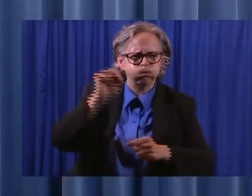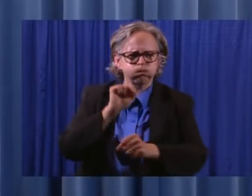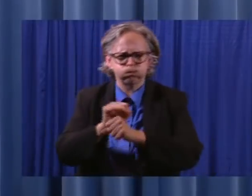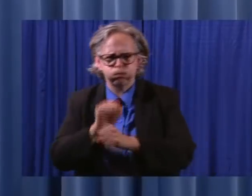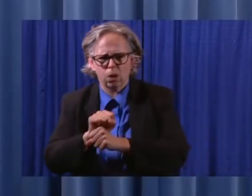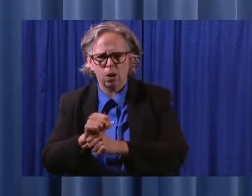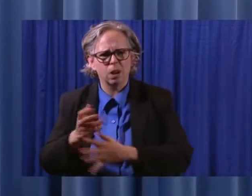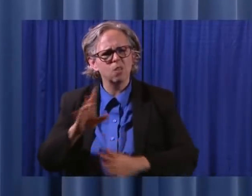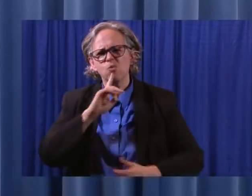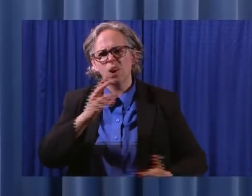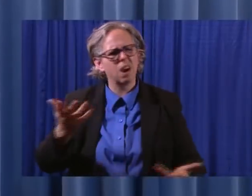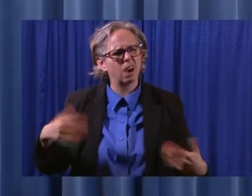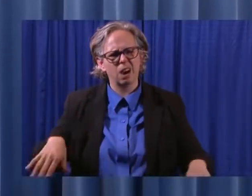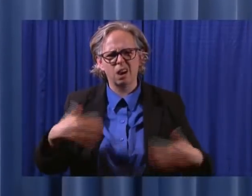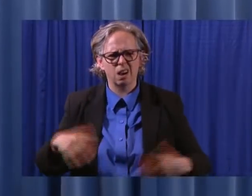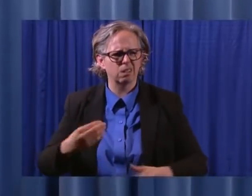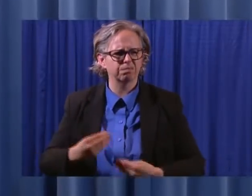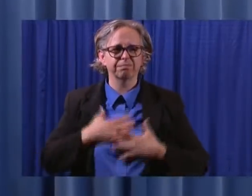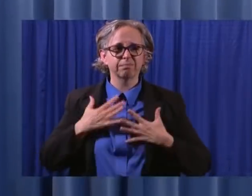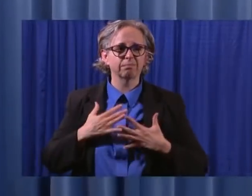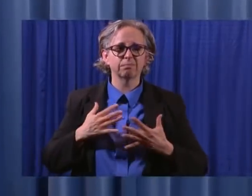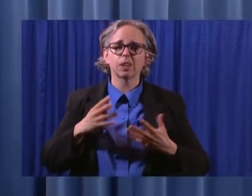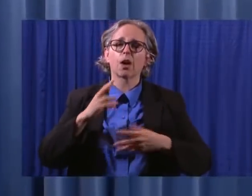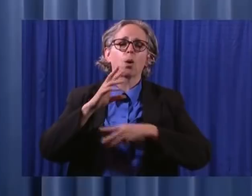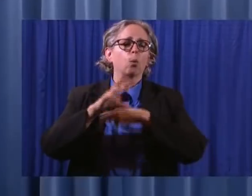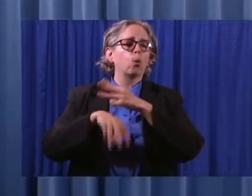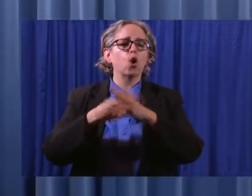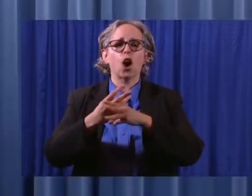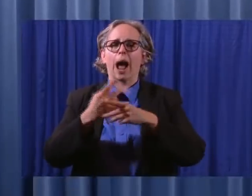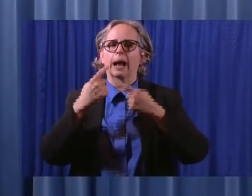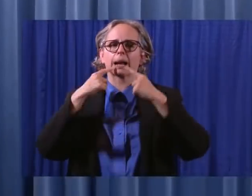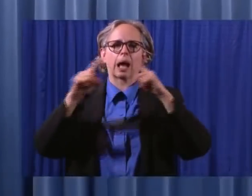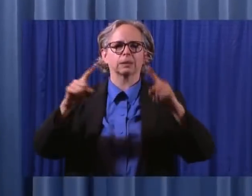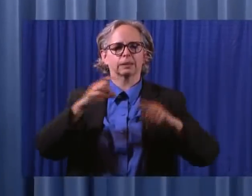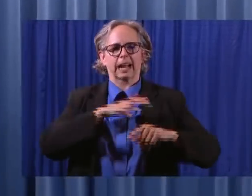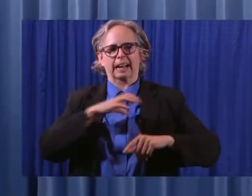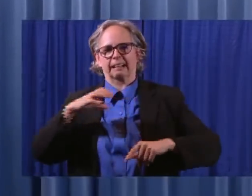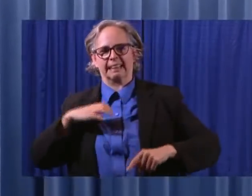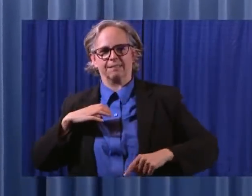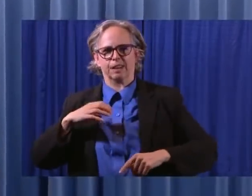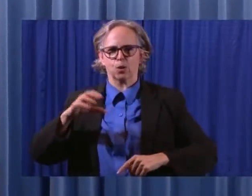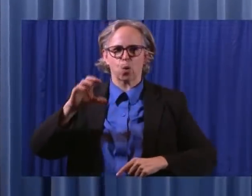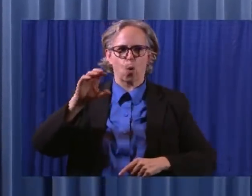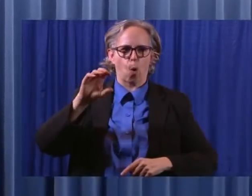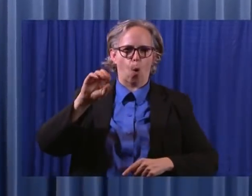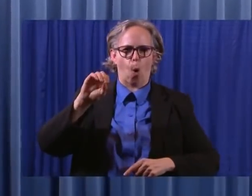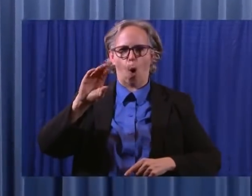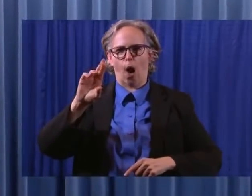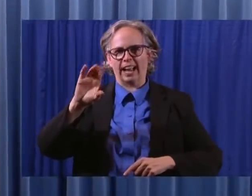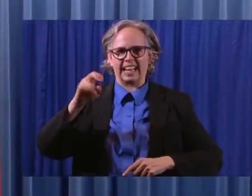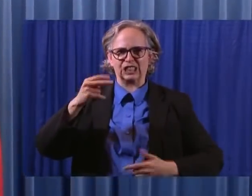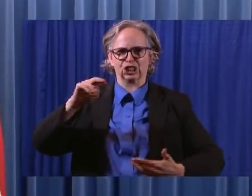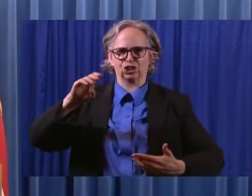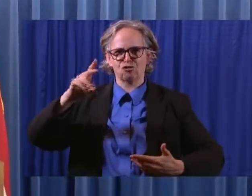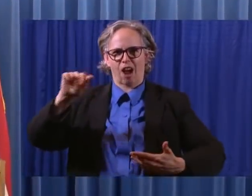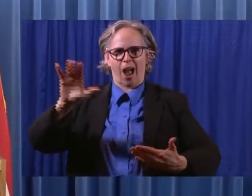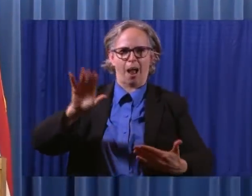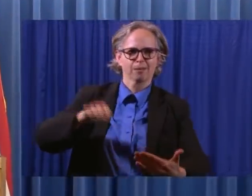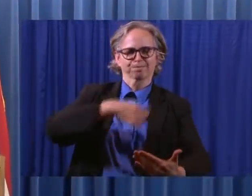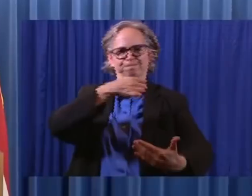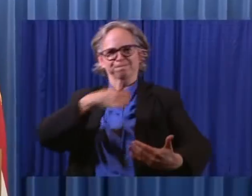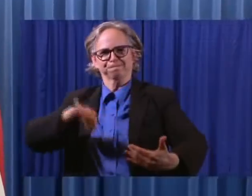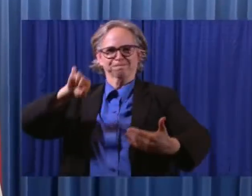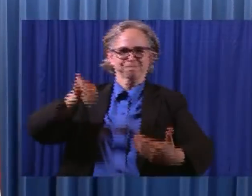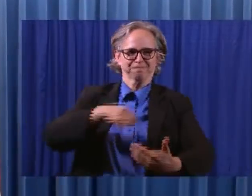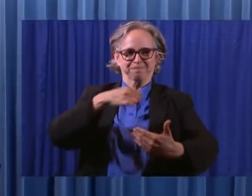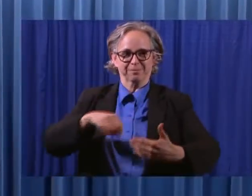world-renowned Cleveland Orchestra have been sharing the gift of music with healthcare providers at community hospitals through concerts performed both indoors and